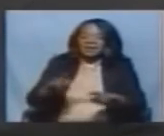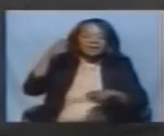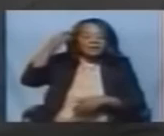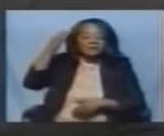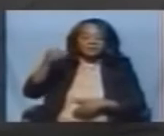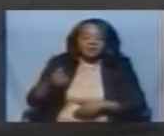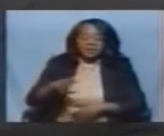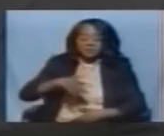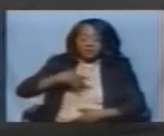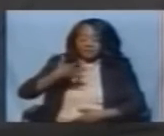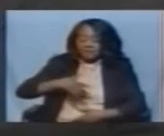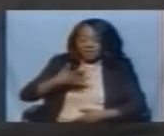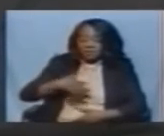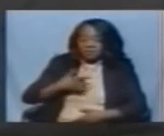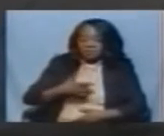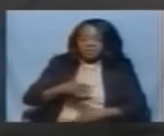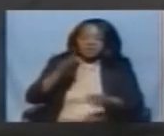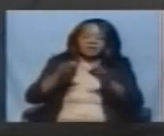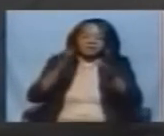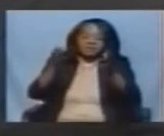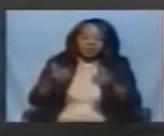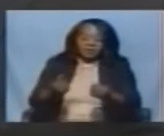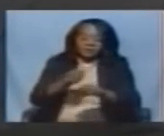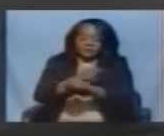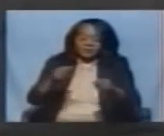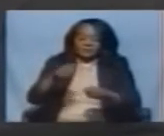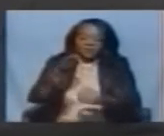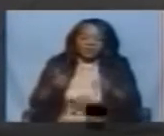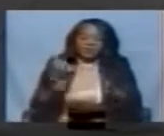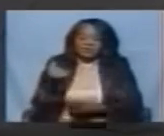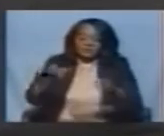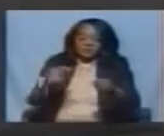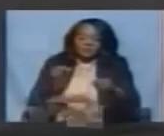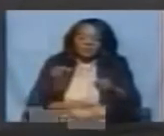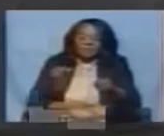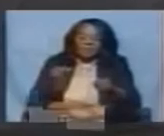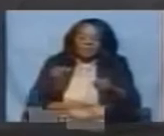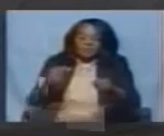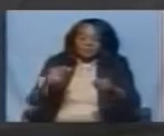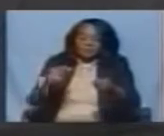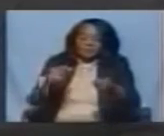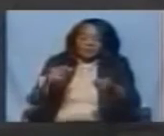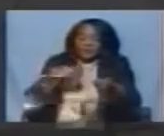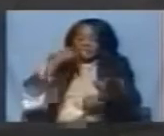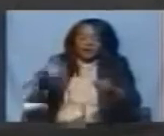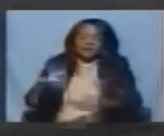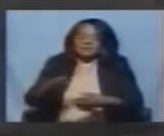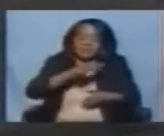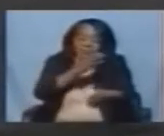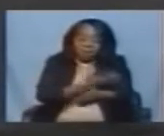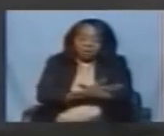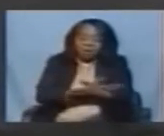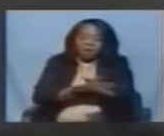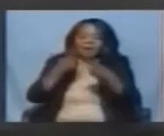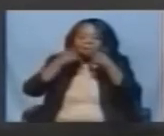that government, if they really want to deal with this issue, they must promote the function of public procurement and, you know, even